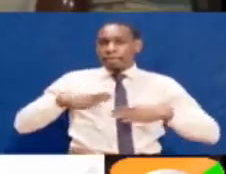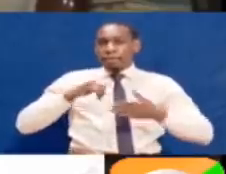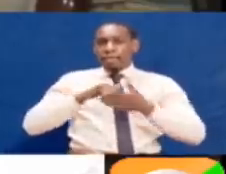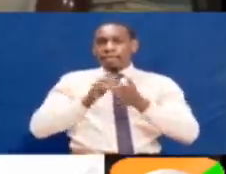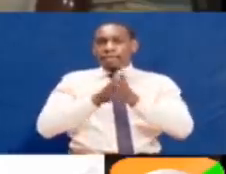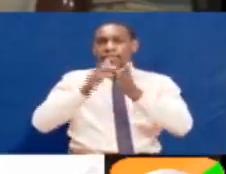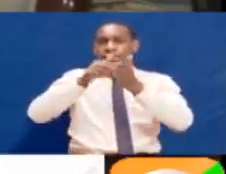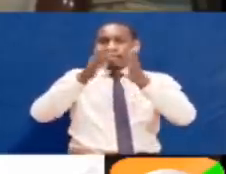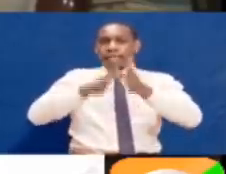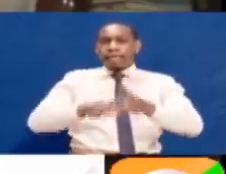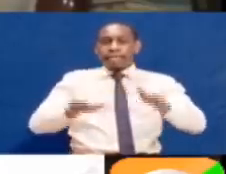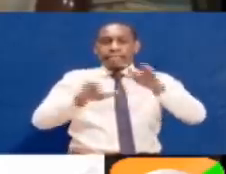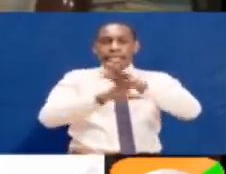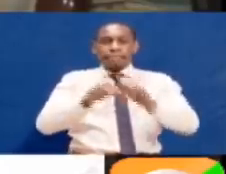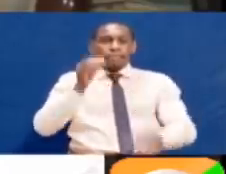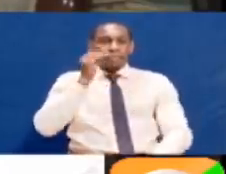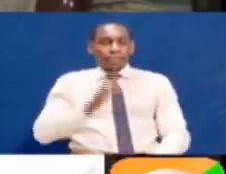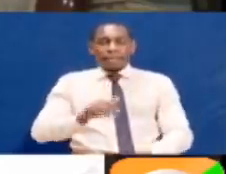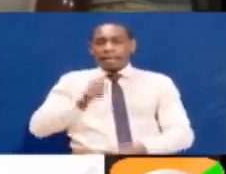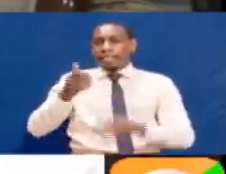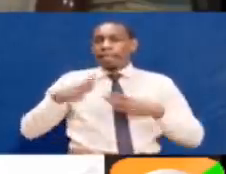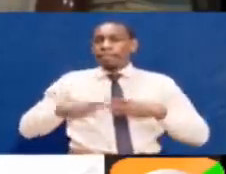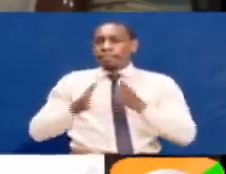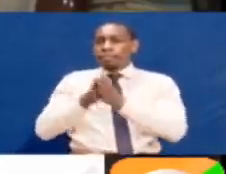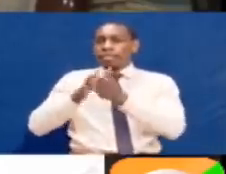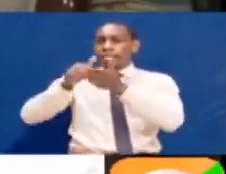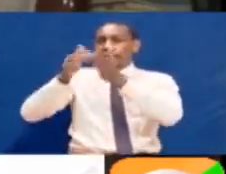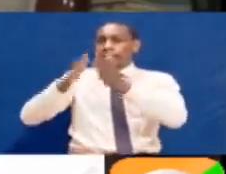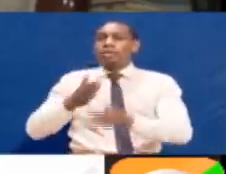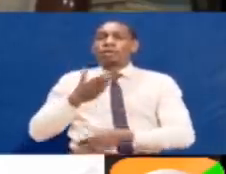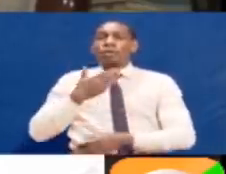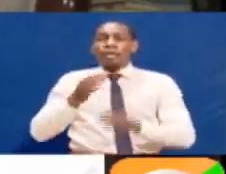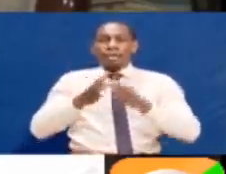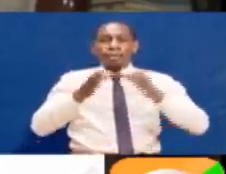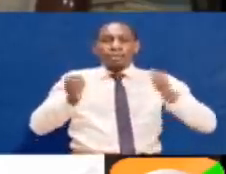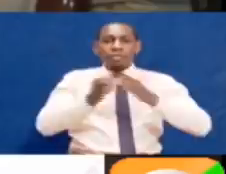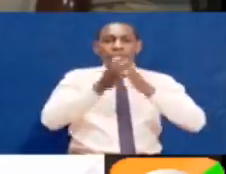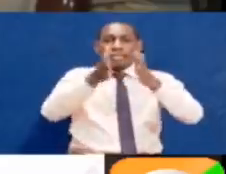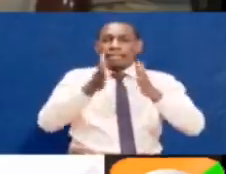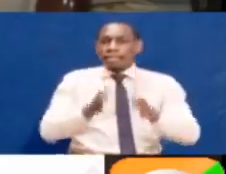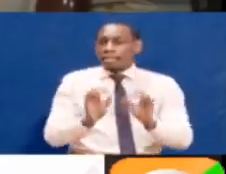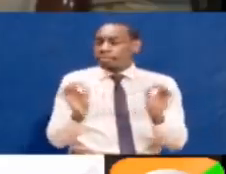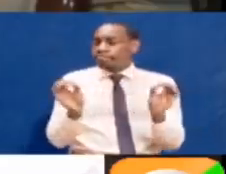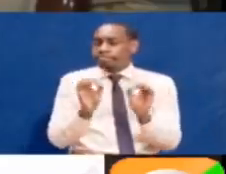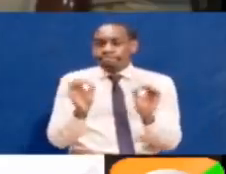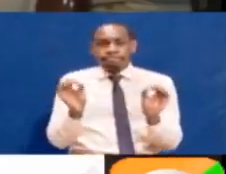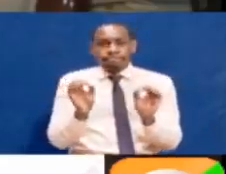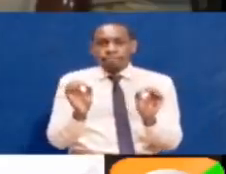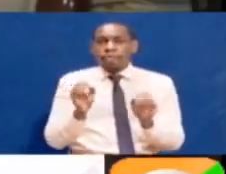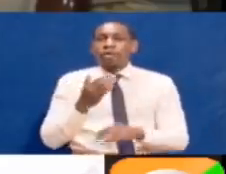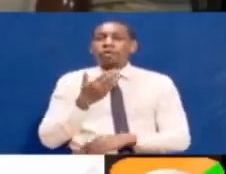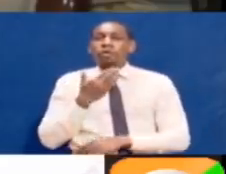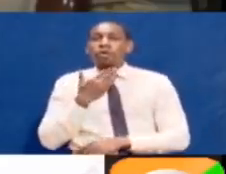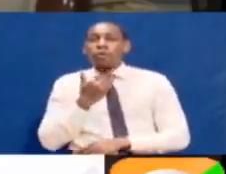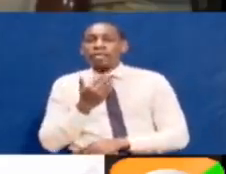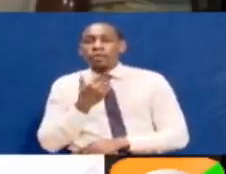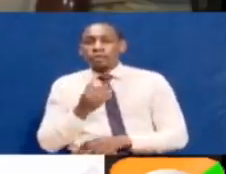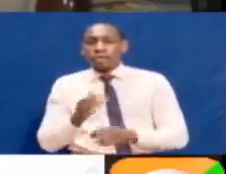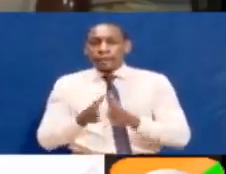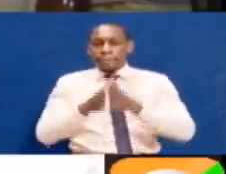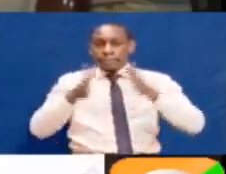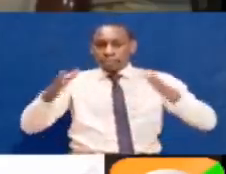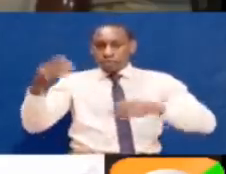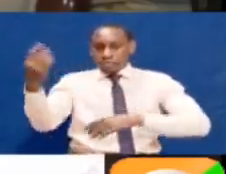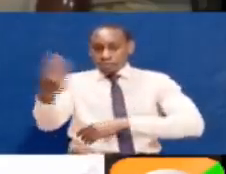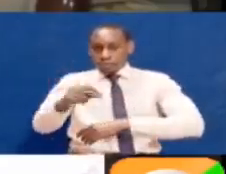for deputy speaker, people who ran for... I didn't want to be majority leader, by the way. Okay. I wanted to become majority